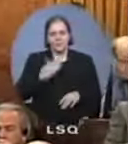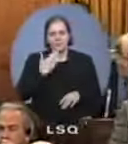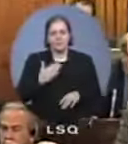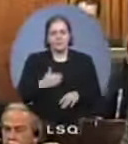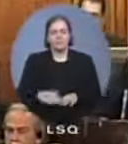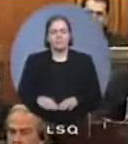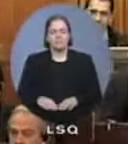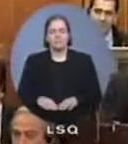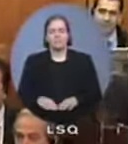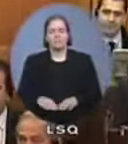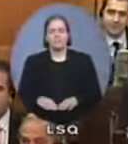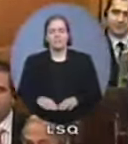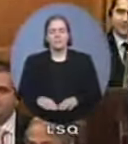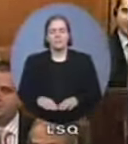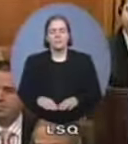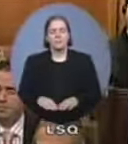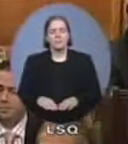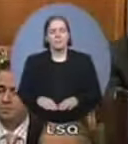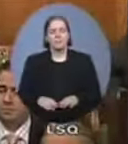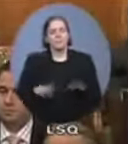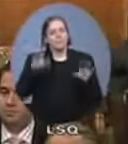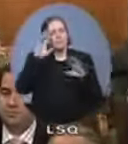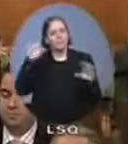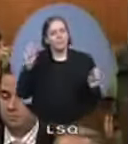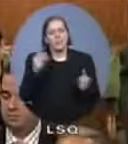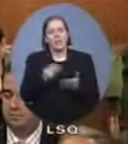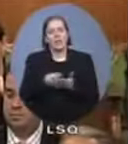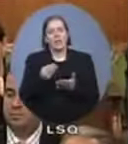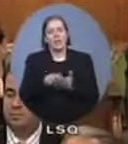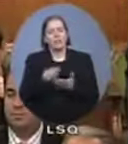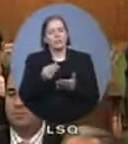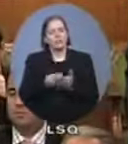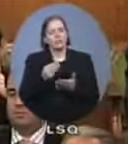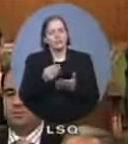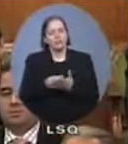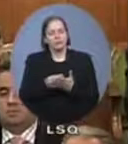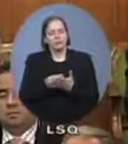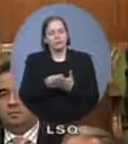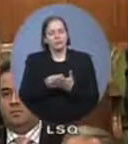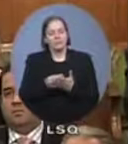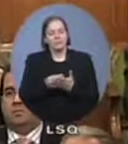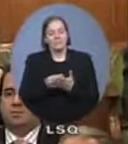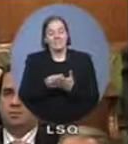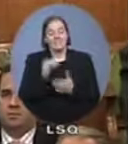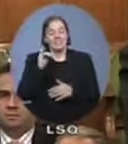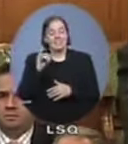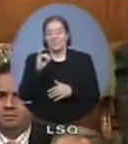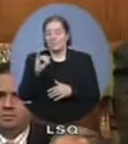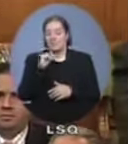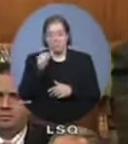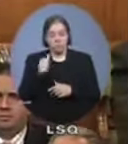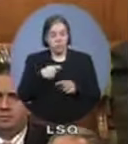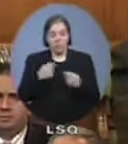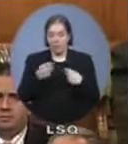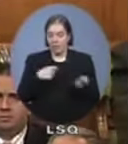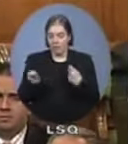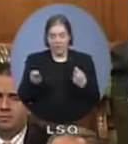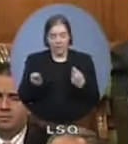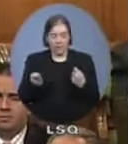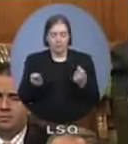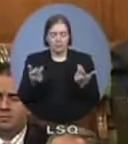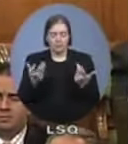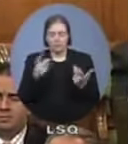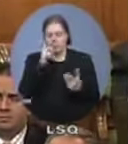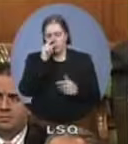Mr. Speaker, we're talking about money that will lapse if he doesn't spend it shortly. There are 1,500 workers in